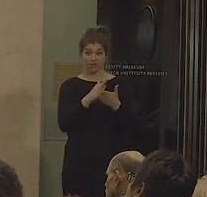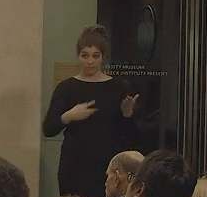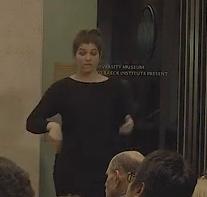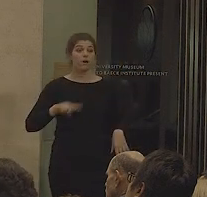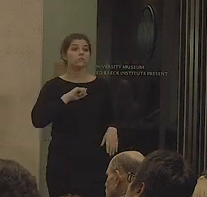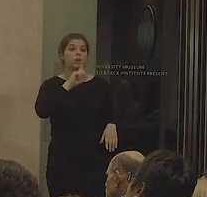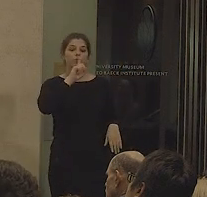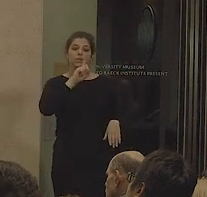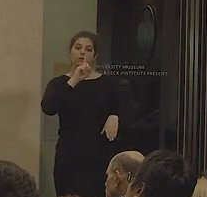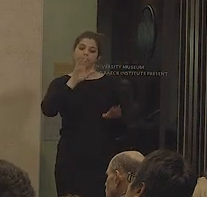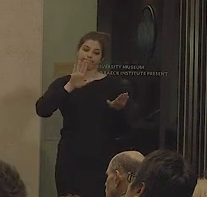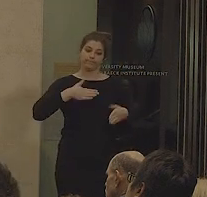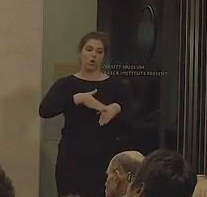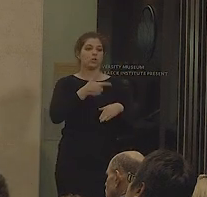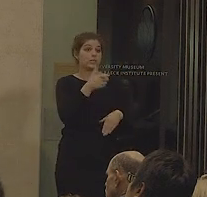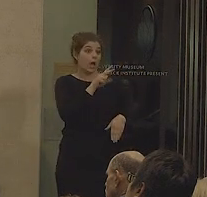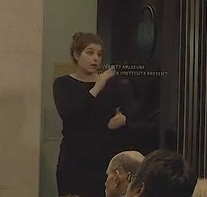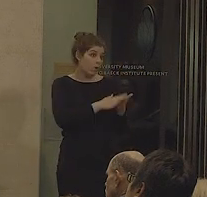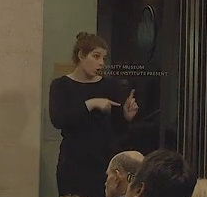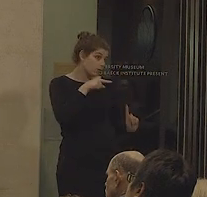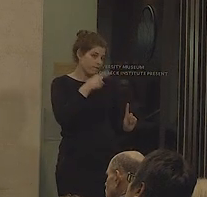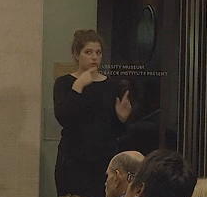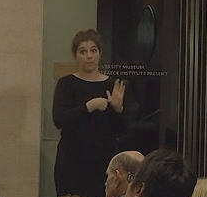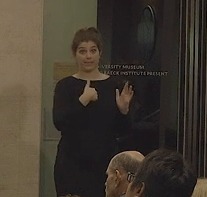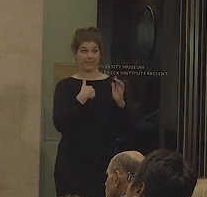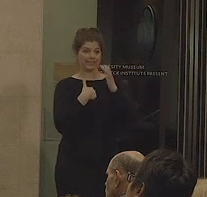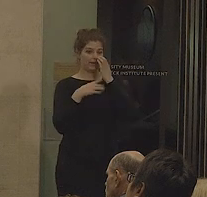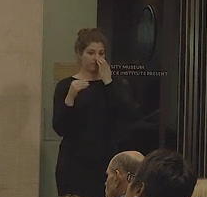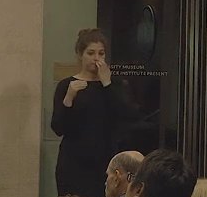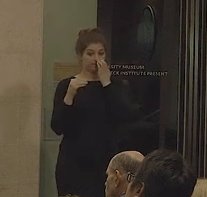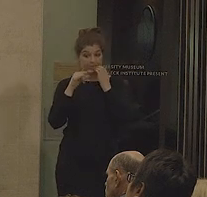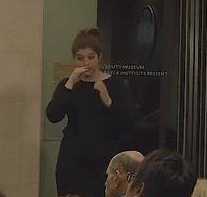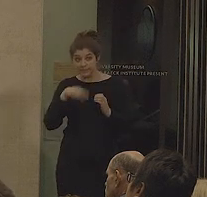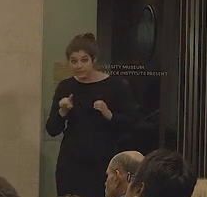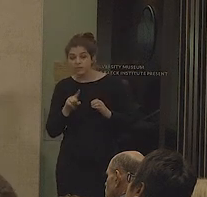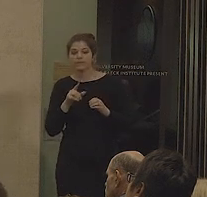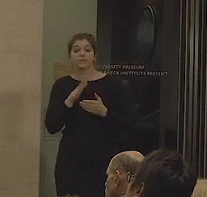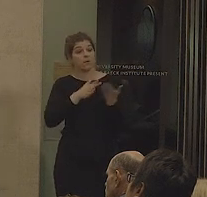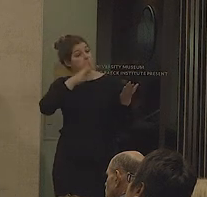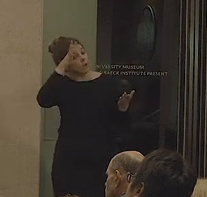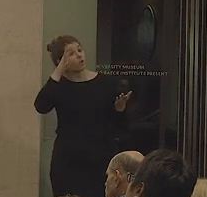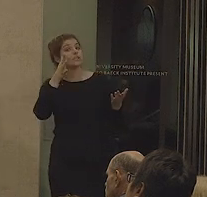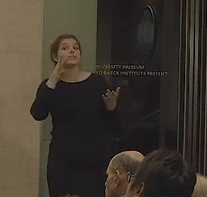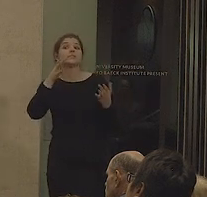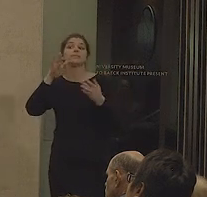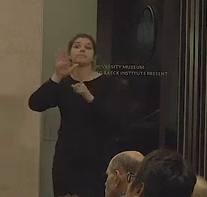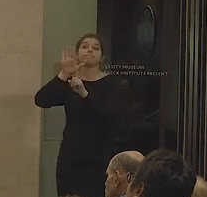really focused on the gun part of this. For example, me and the kids. Some of the parents have